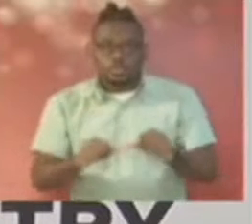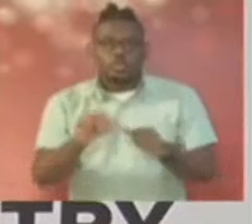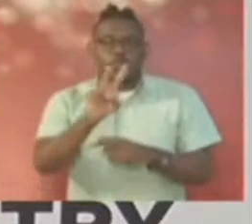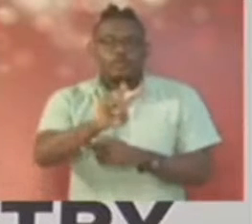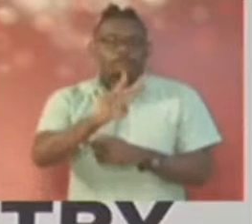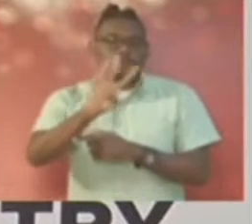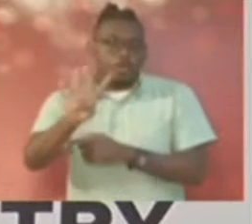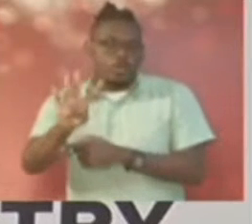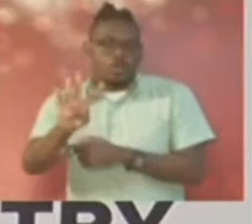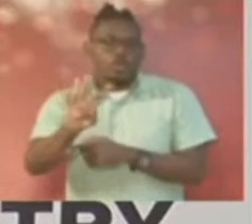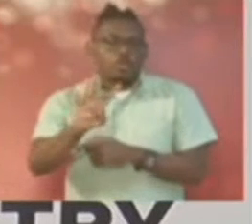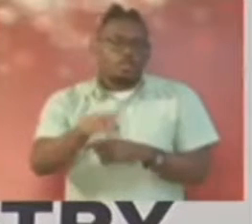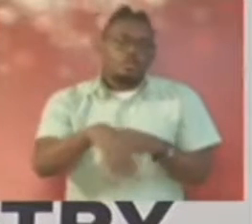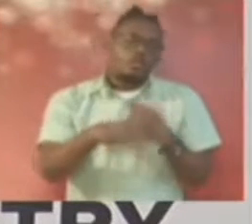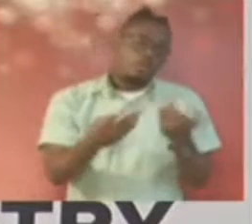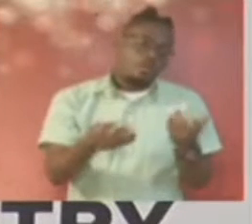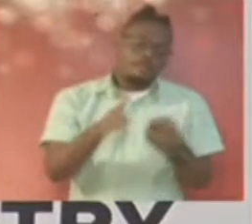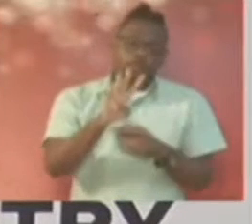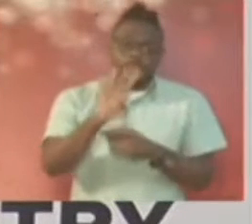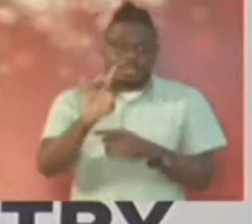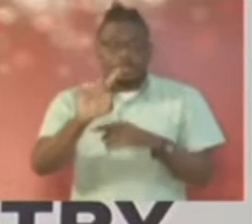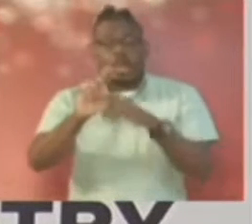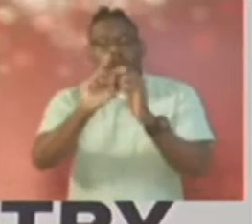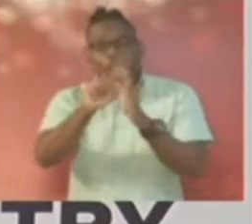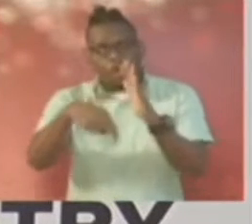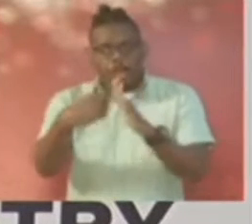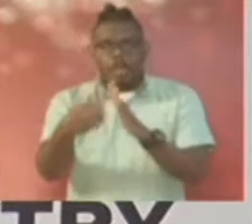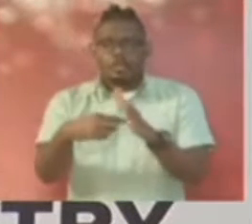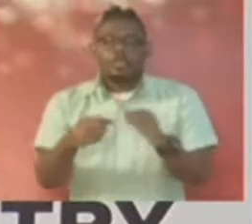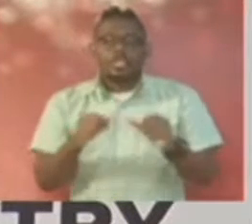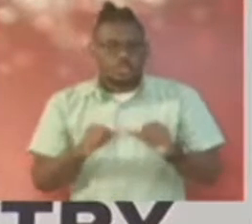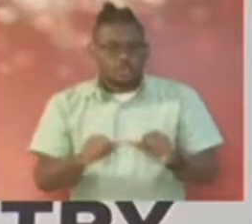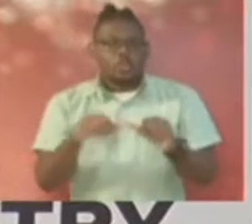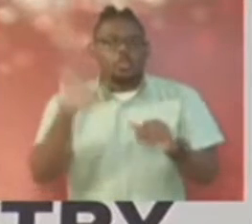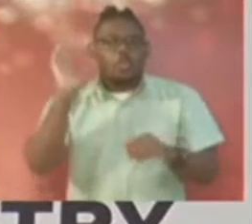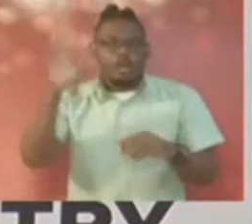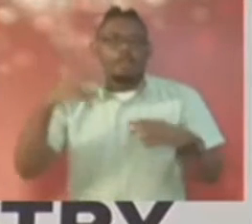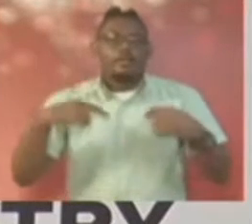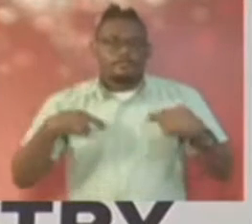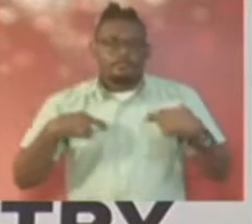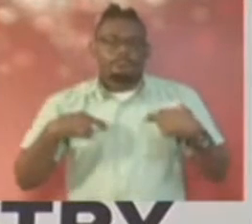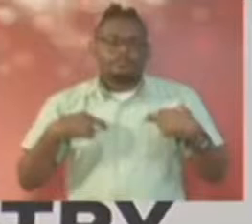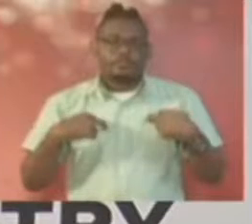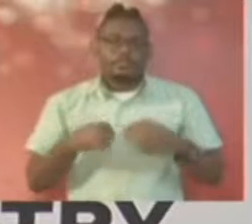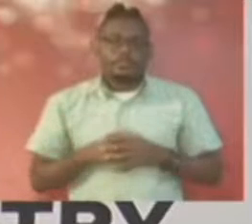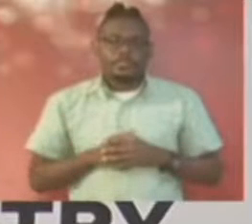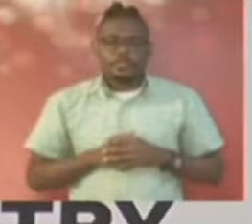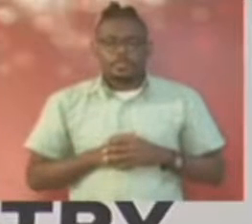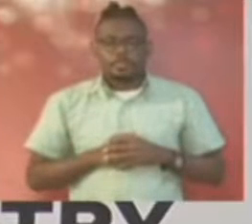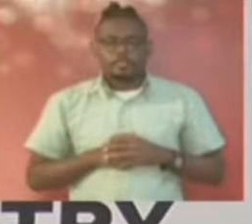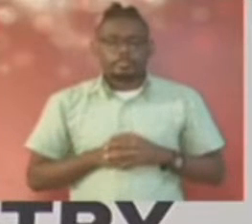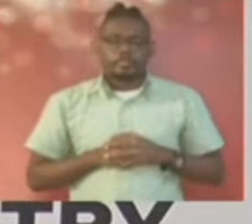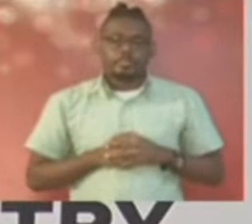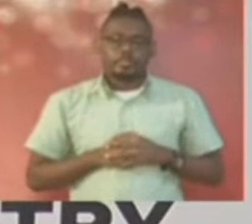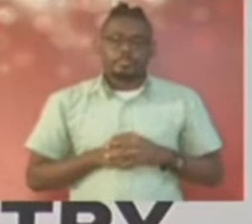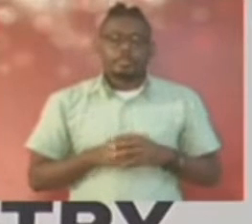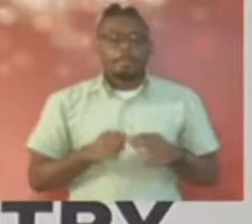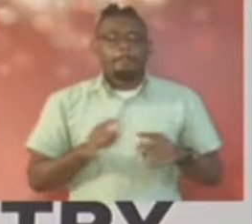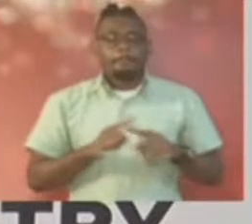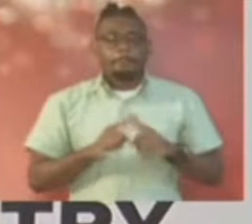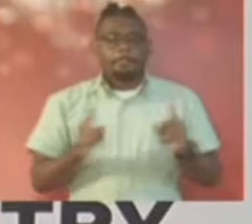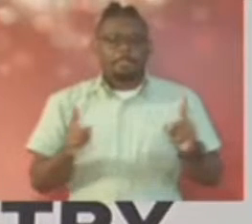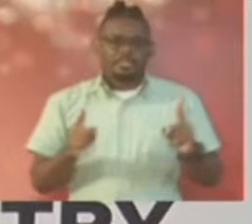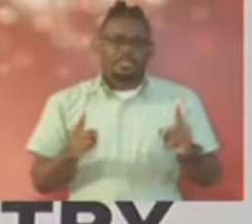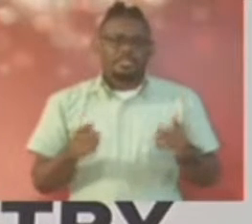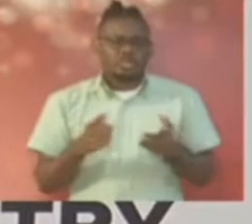for now anyway, that we can maintain 24 to 48 hours within our lab system as well. But to say that we do get